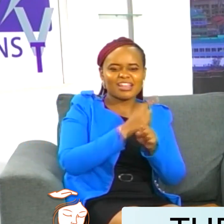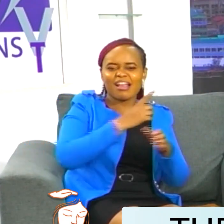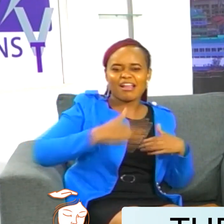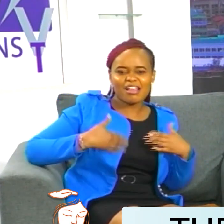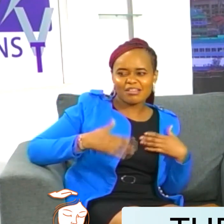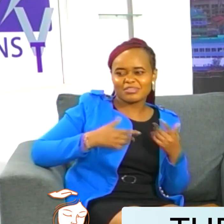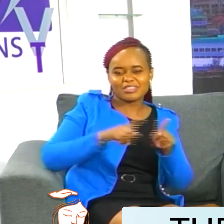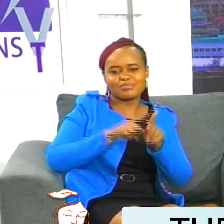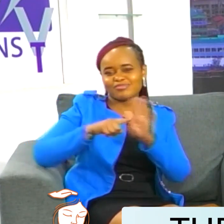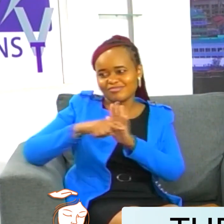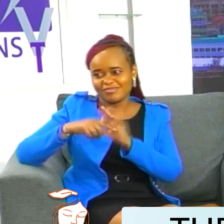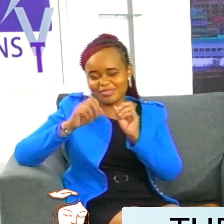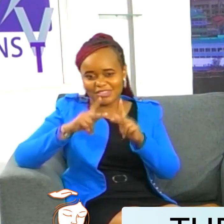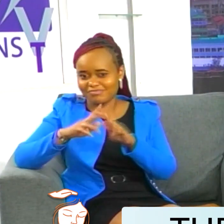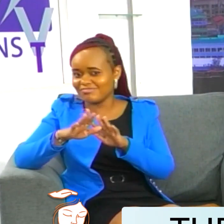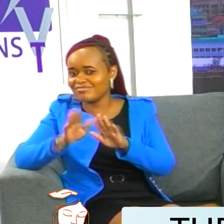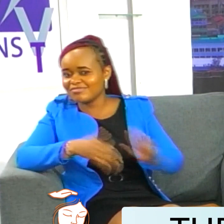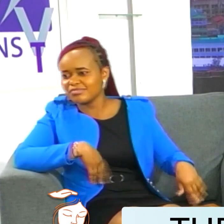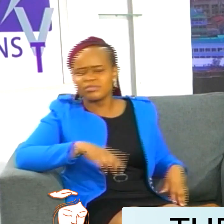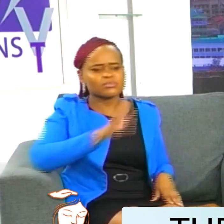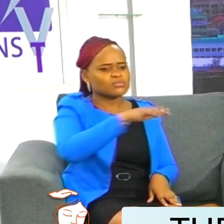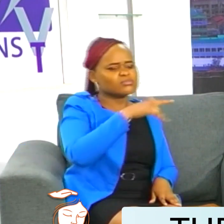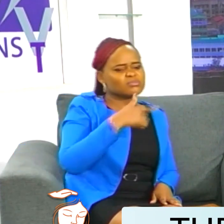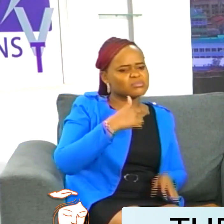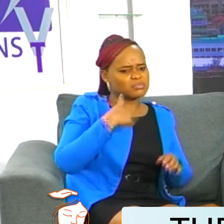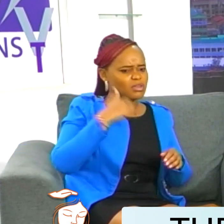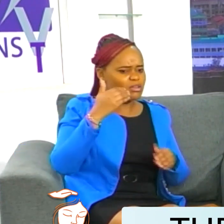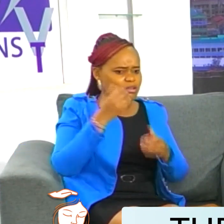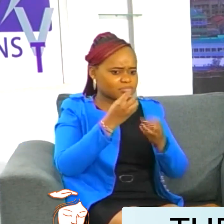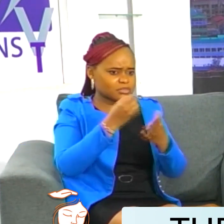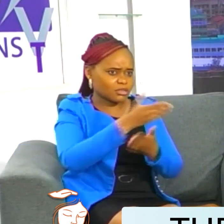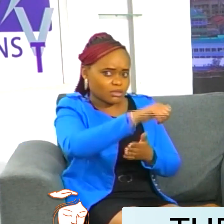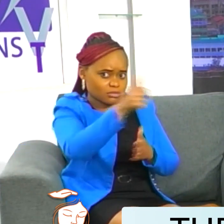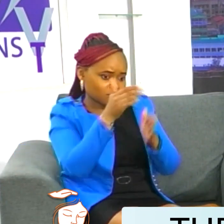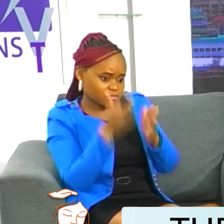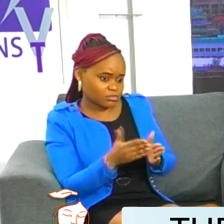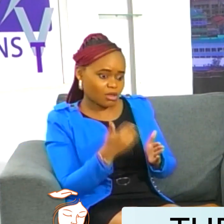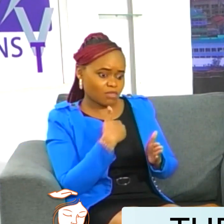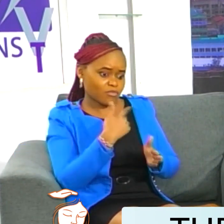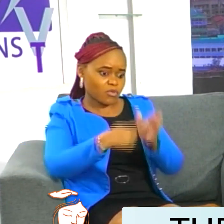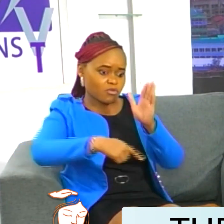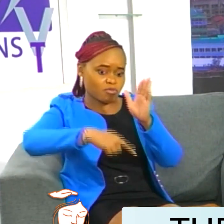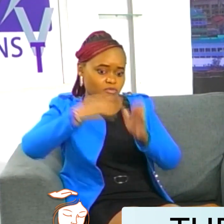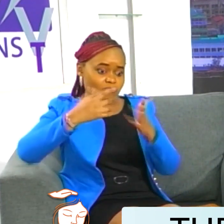Yeah, I know that you feel good, it makes you, and that makes you happy. Now that aside,